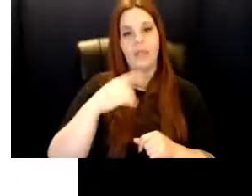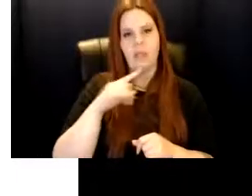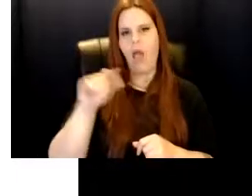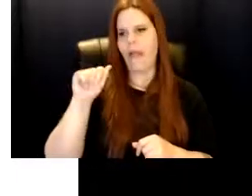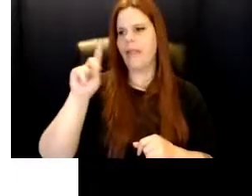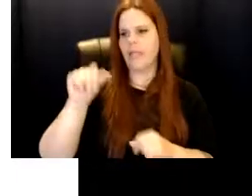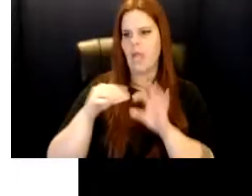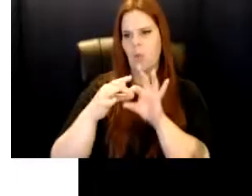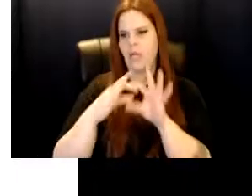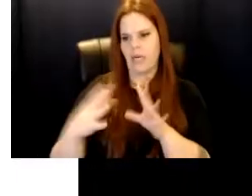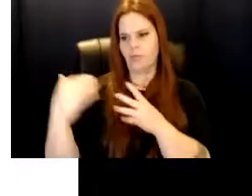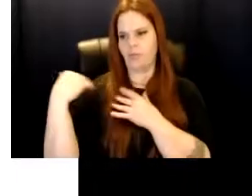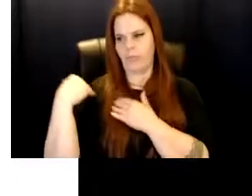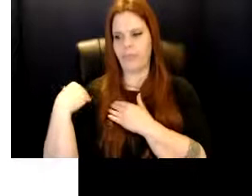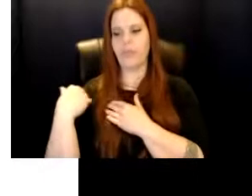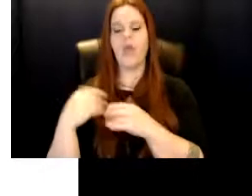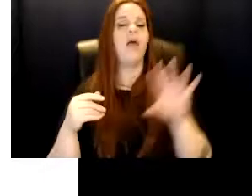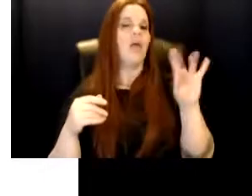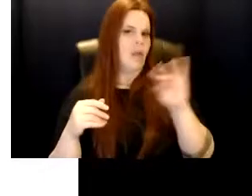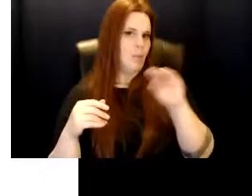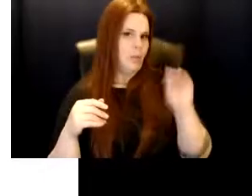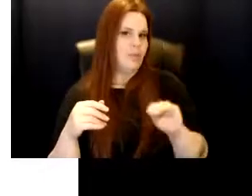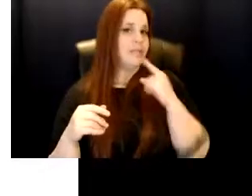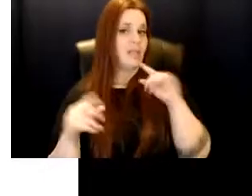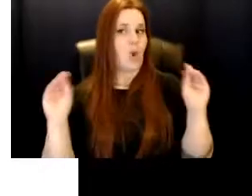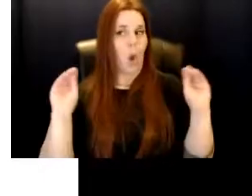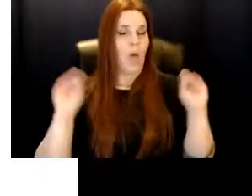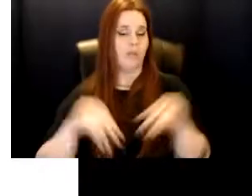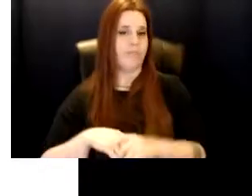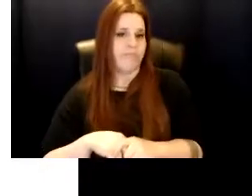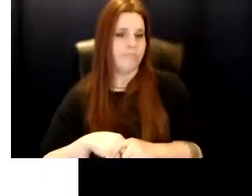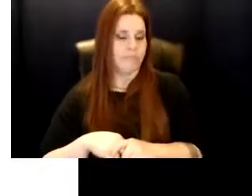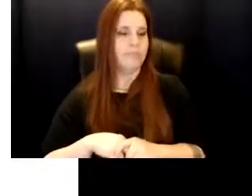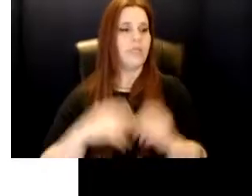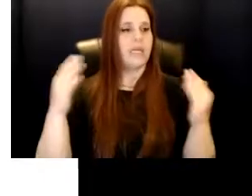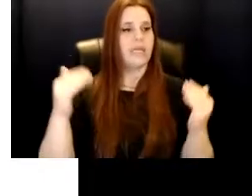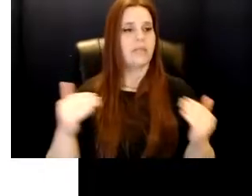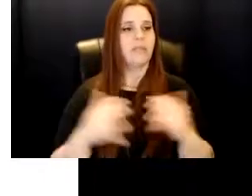coordinator's responsibility, and 8% said no one. On the next slide,